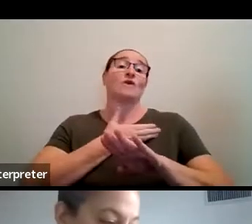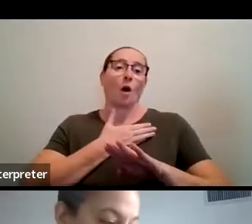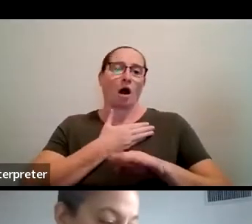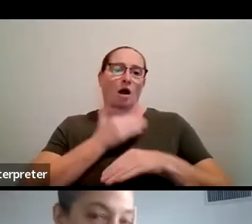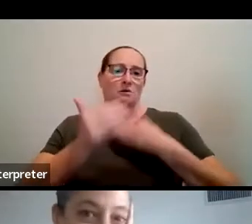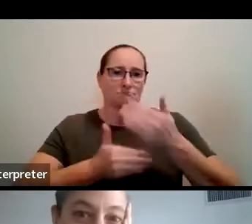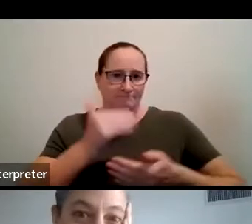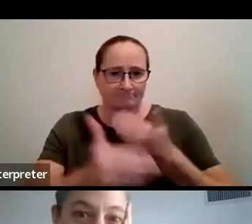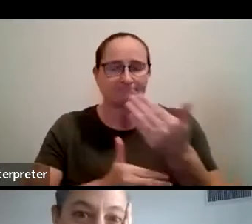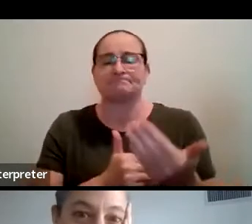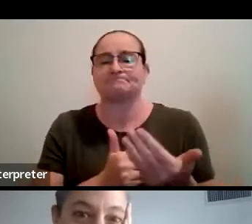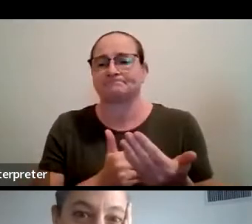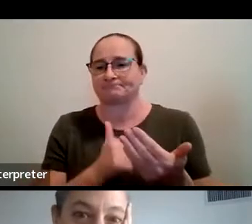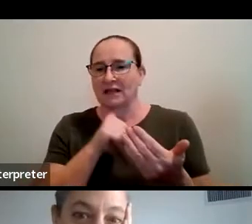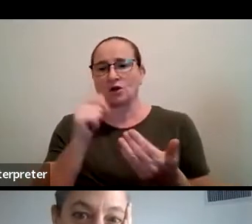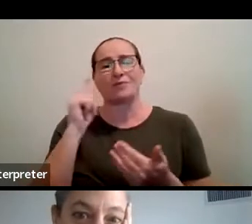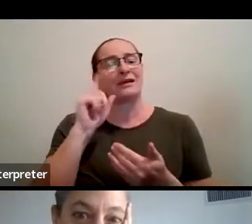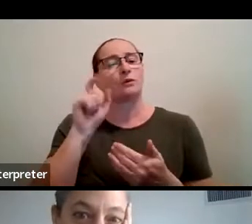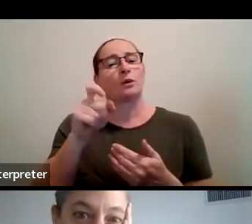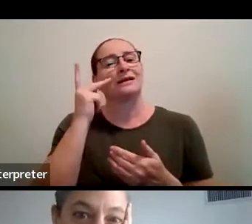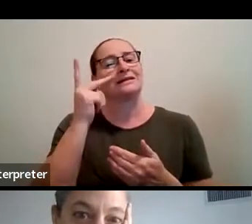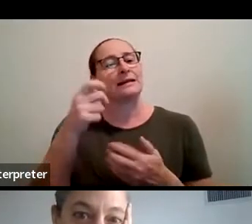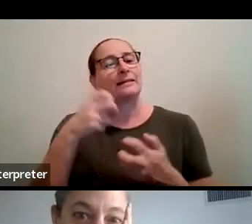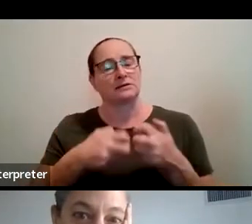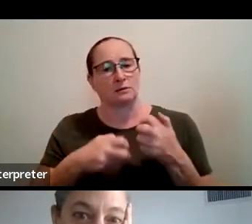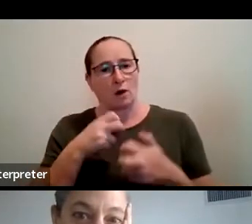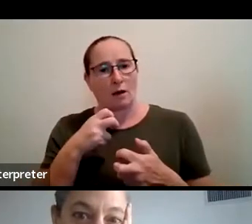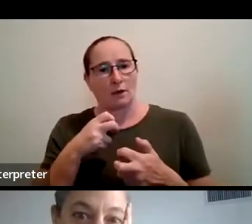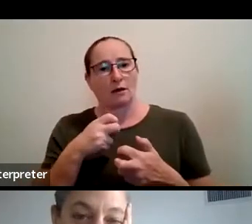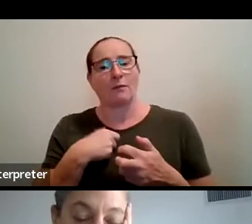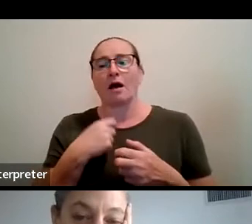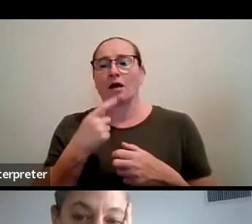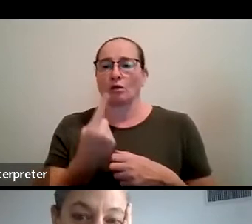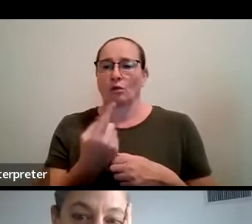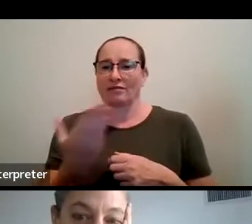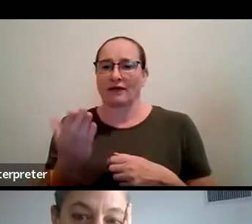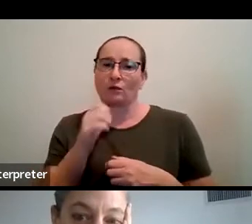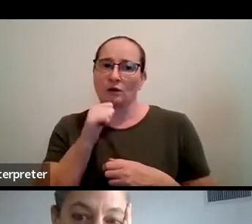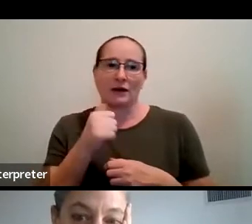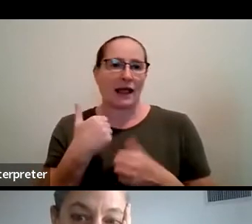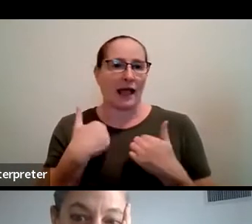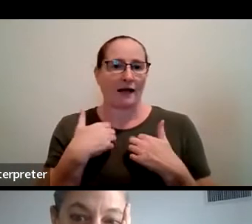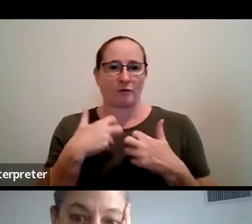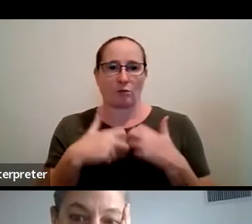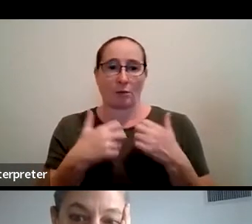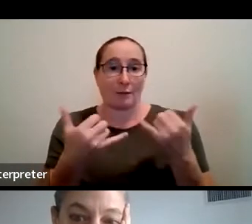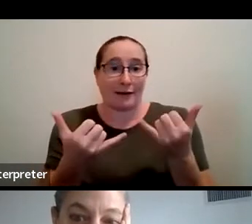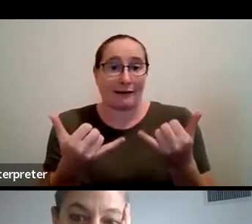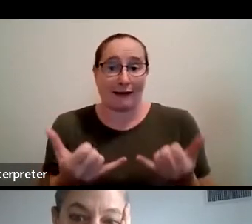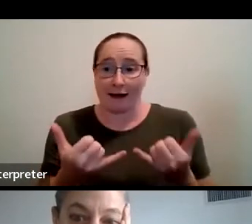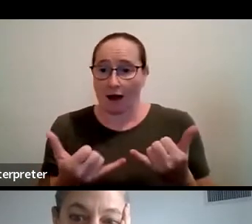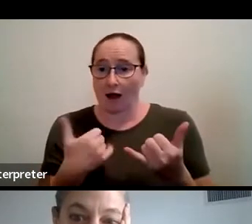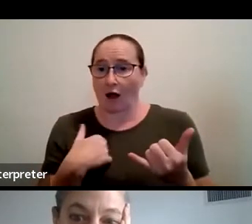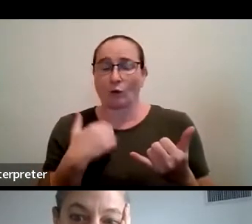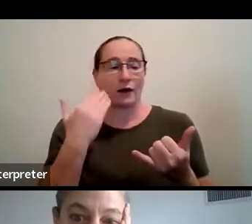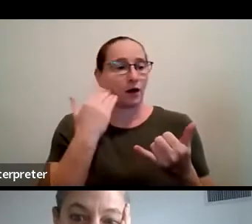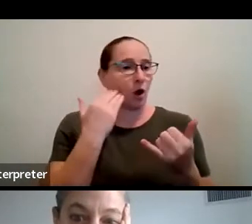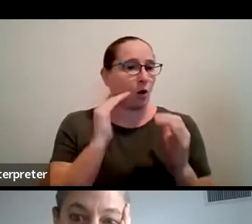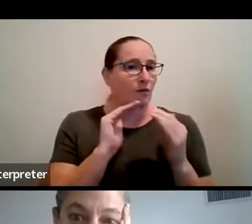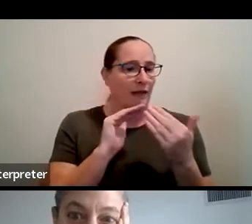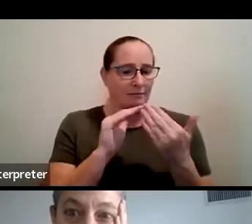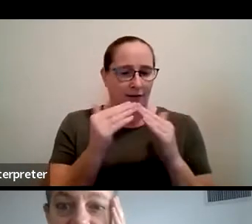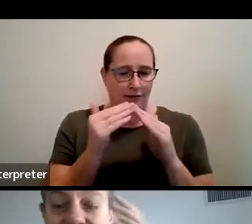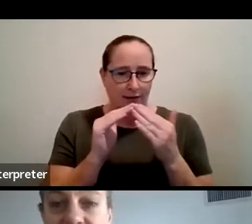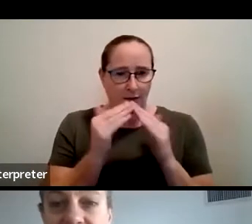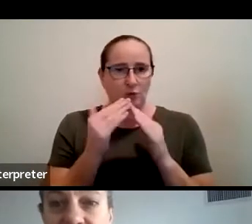motion. And I don't think we would have seen this problem. And I don't think we would have the problem we have now, which is we know that community